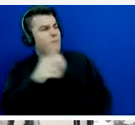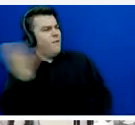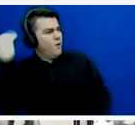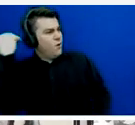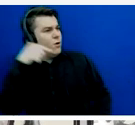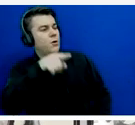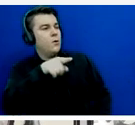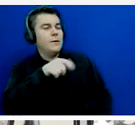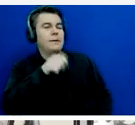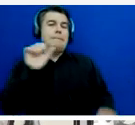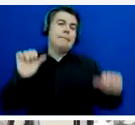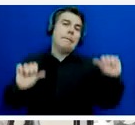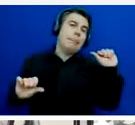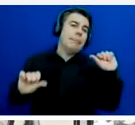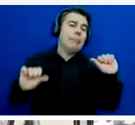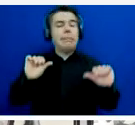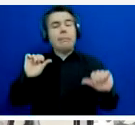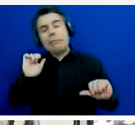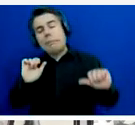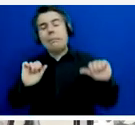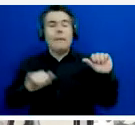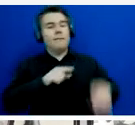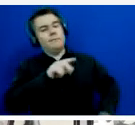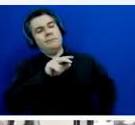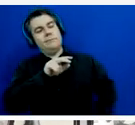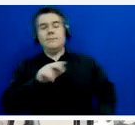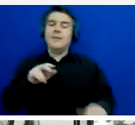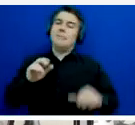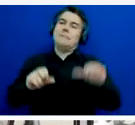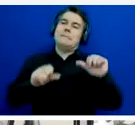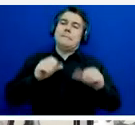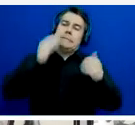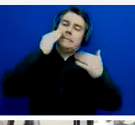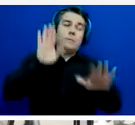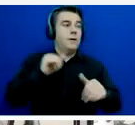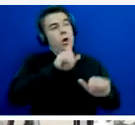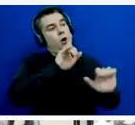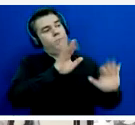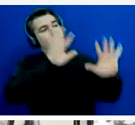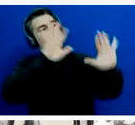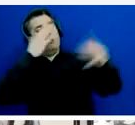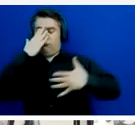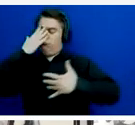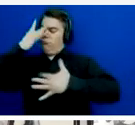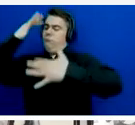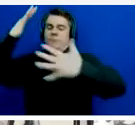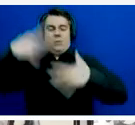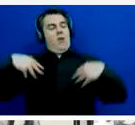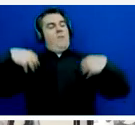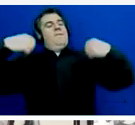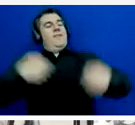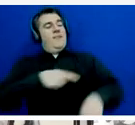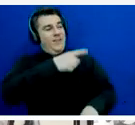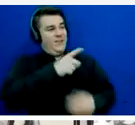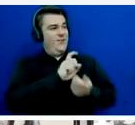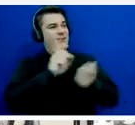not sure of yourself, and I don't know about this, and now look at you, you're glowing and confident, and you're